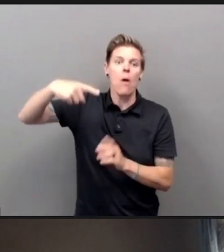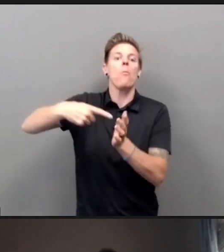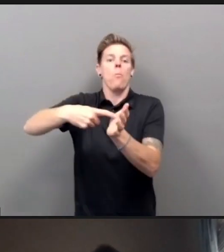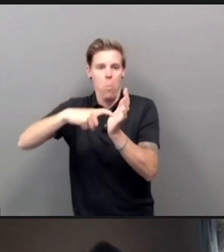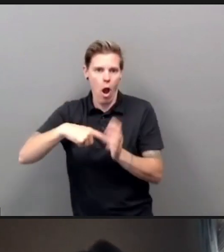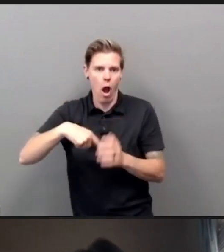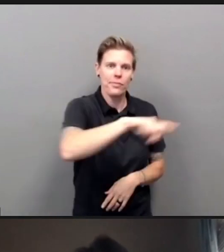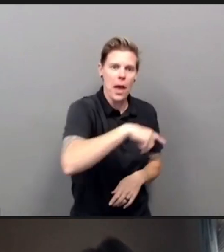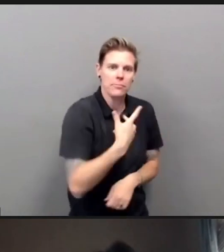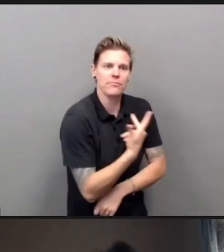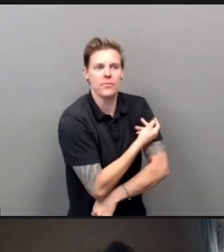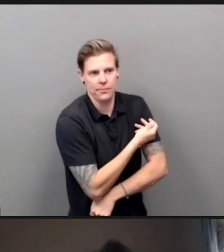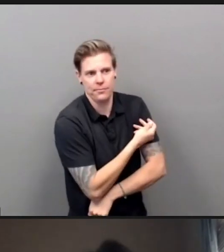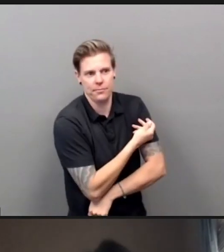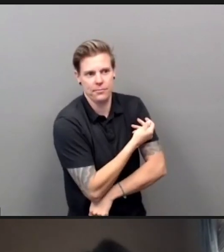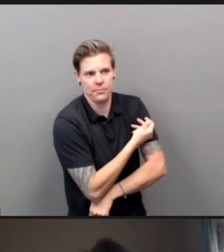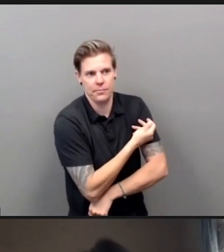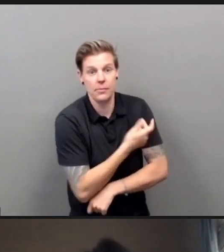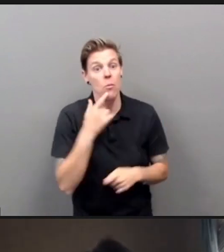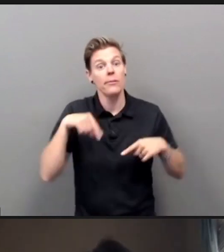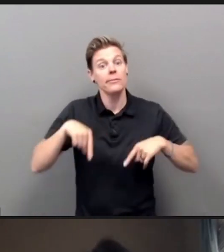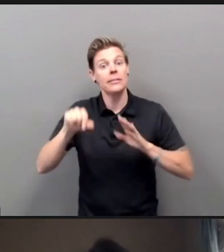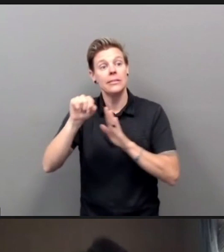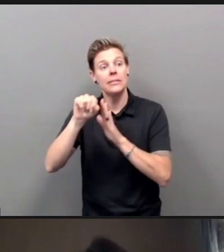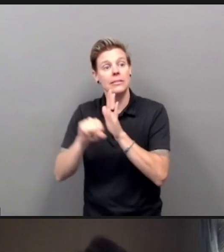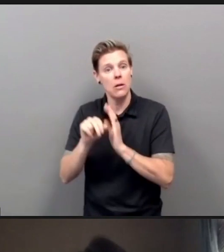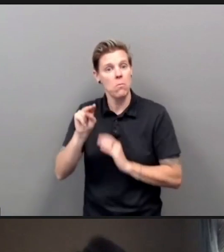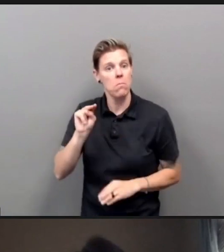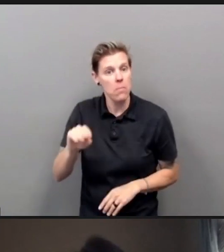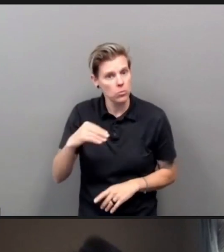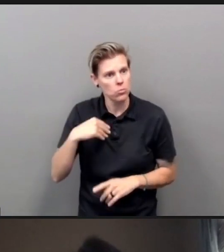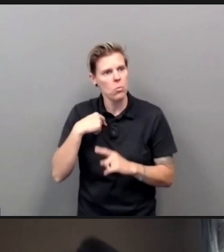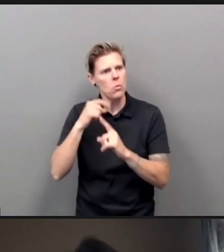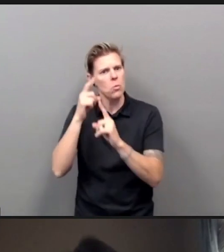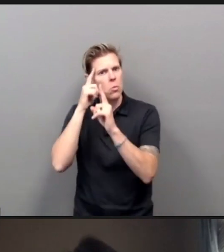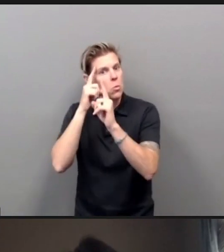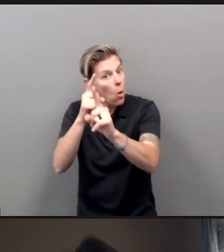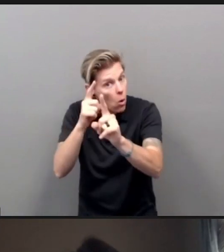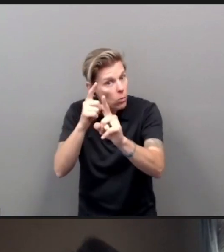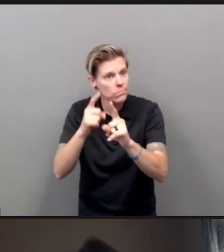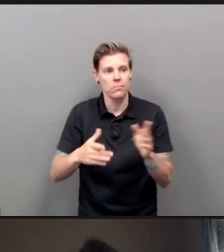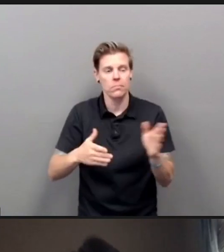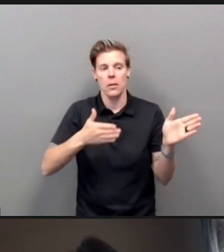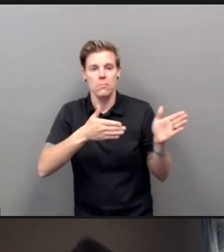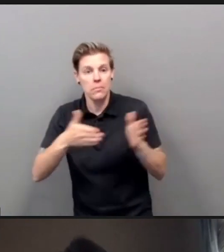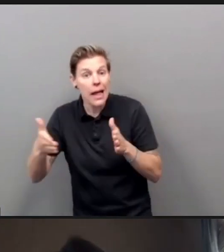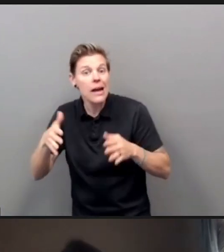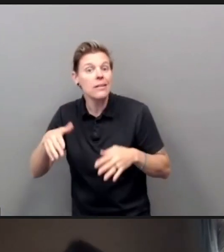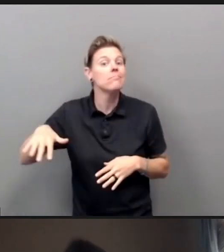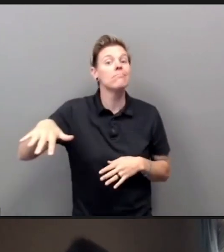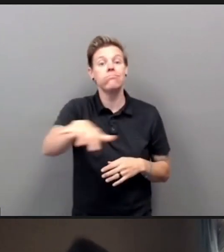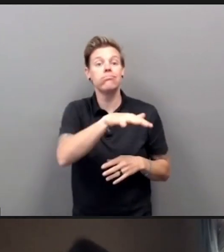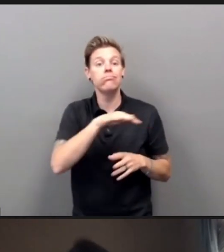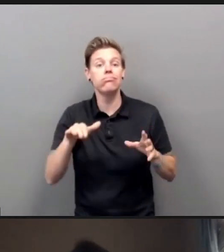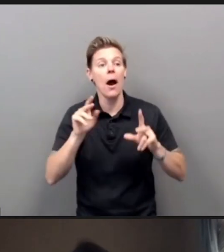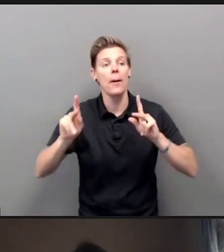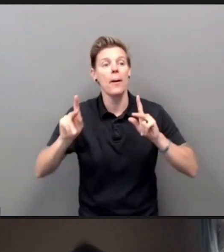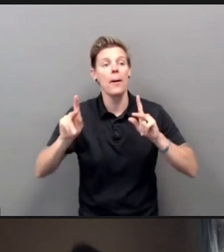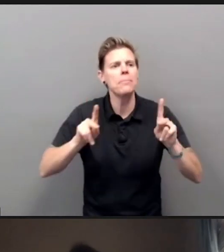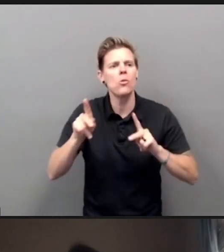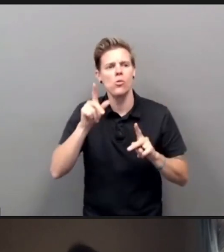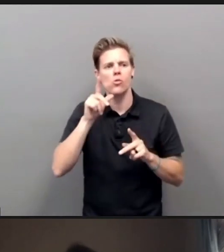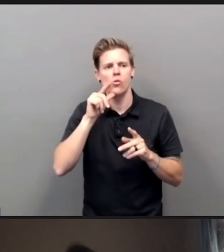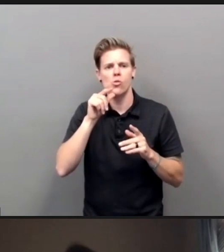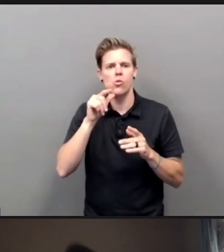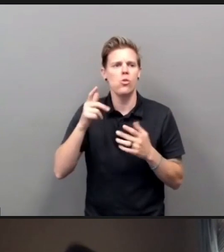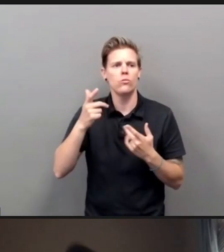state with an intention to start with people who either have been reporting this already, like nursing homes and assisted living